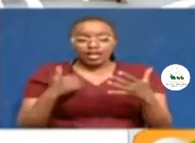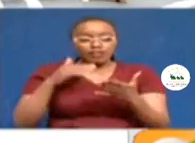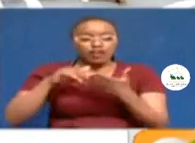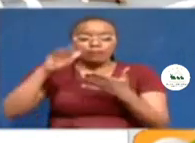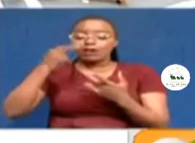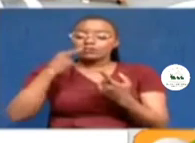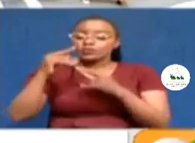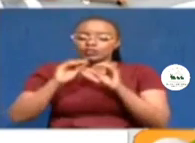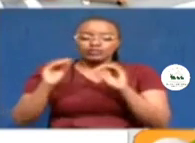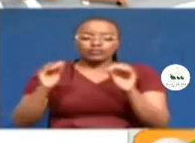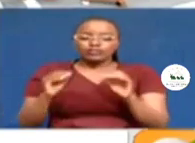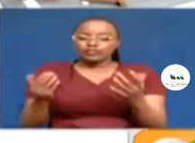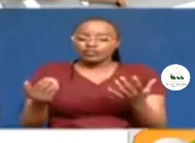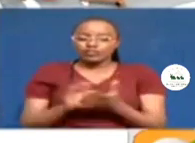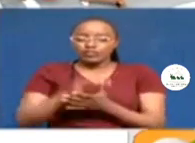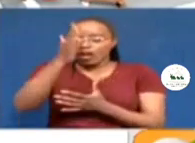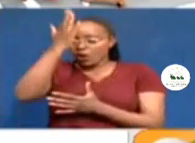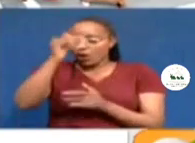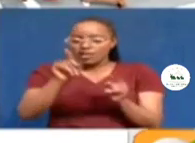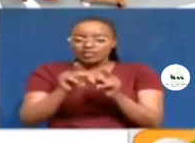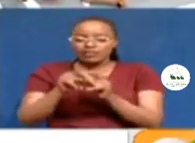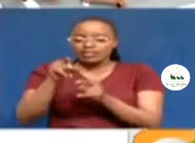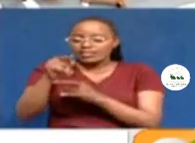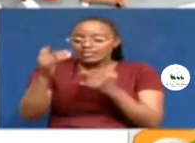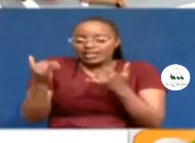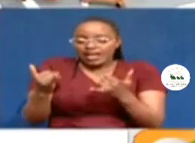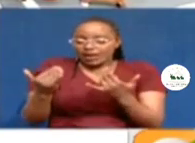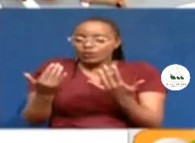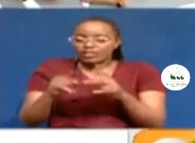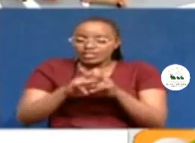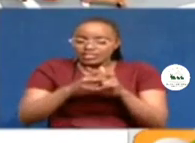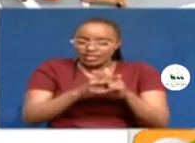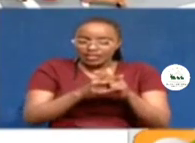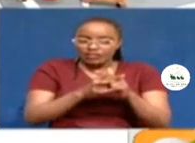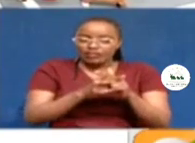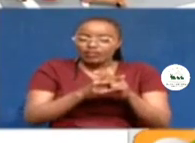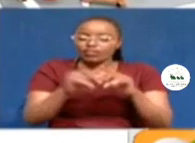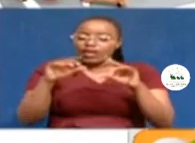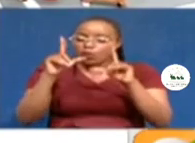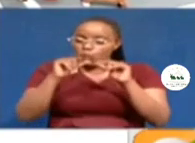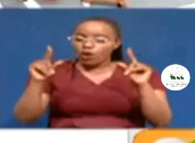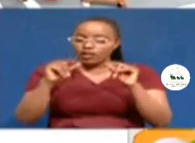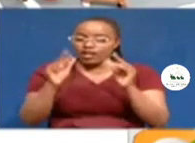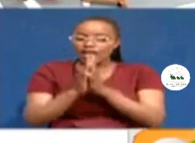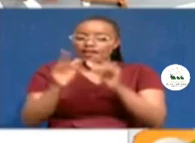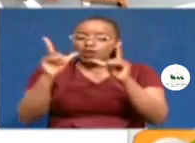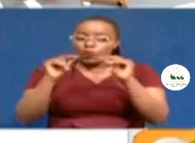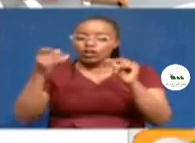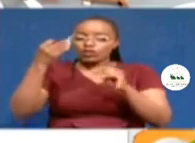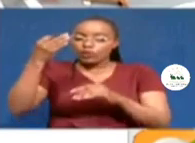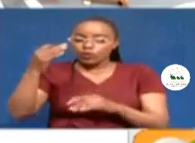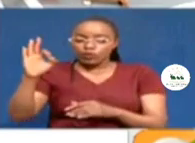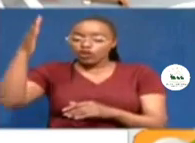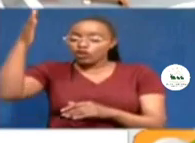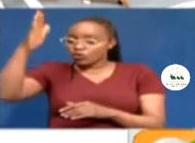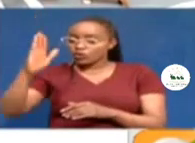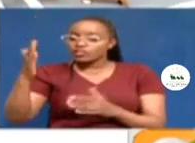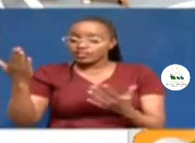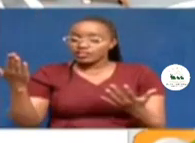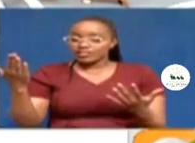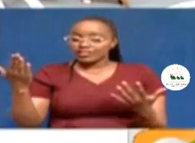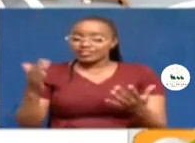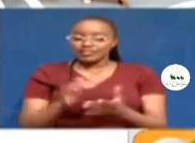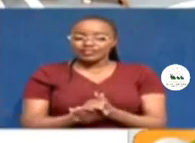nothing wrong with talking. It's a slippery slope we're going down. In the beginning, there was the word. And the word was? It was with God. With